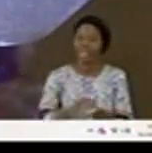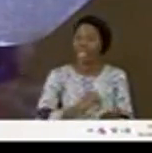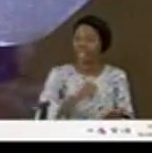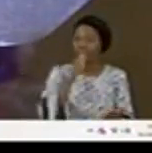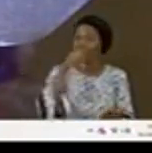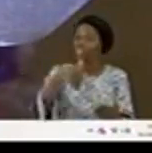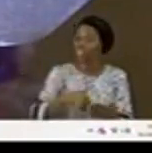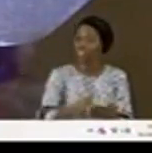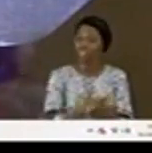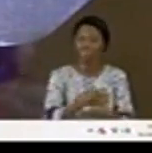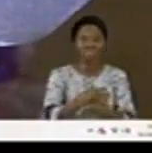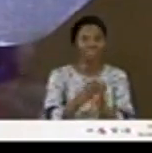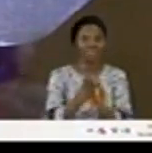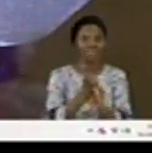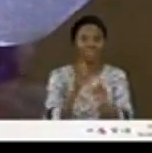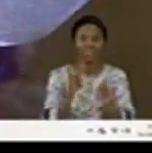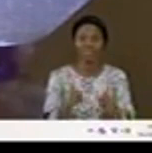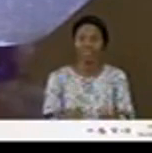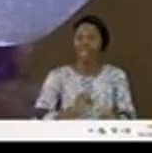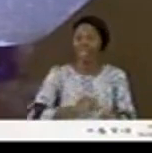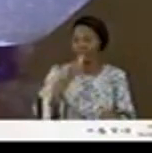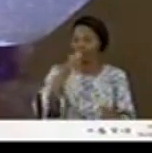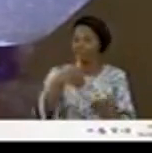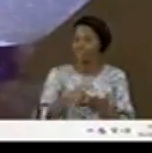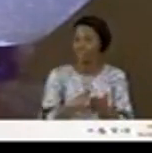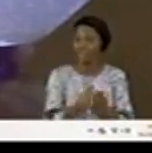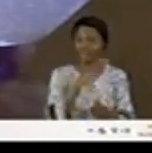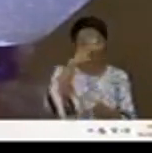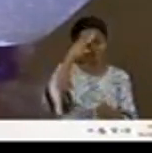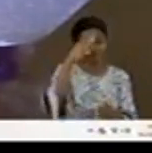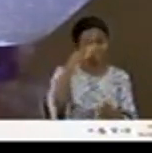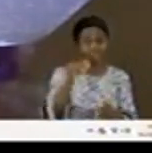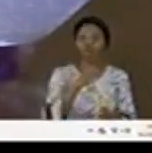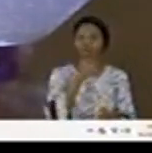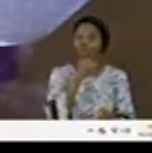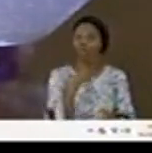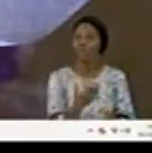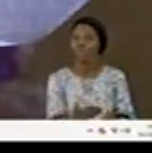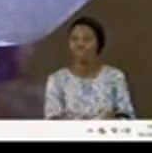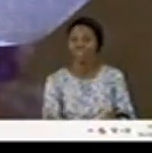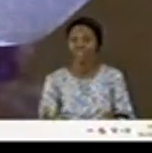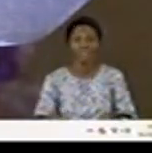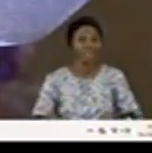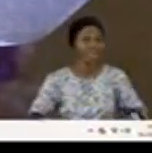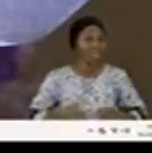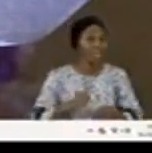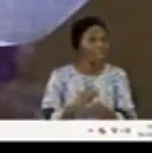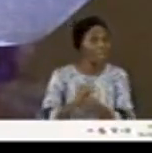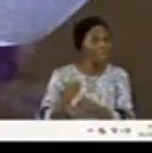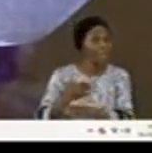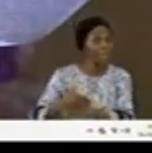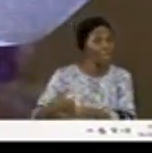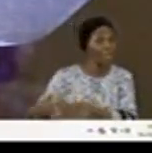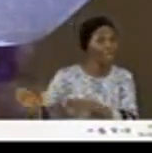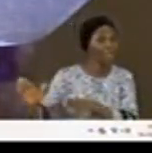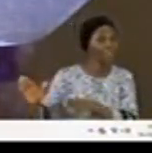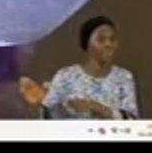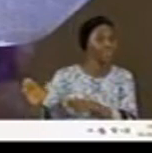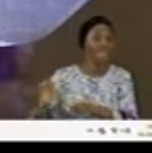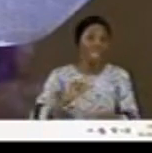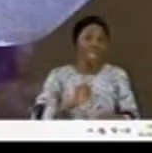creation. I'm a brand new man. Old things have passed away. I'm